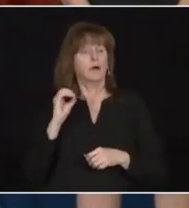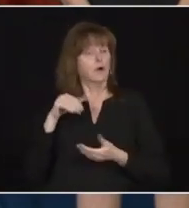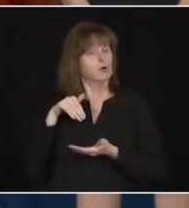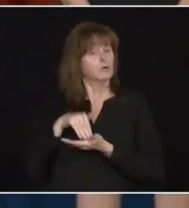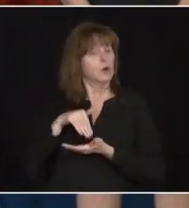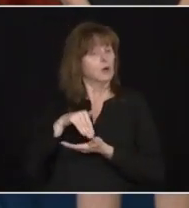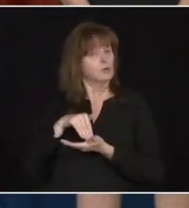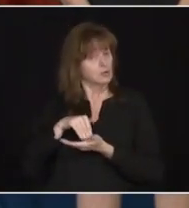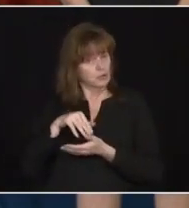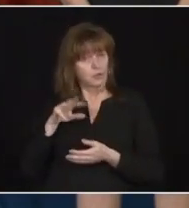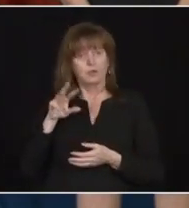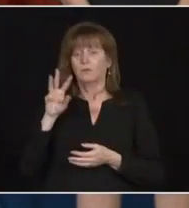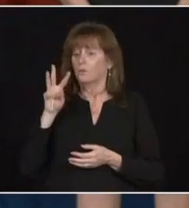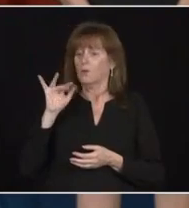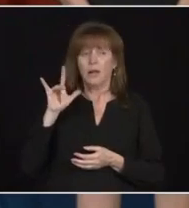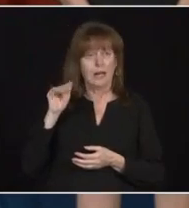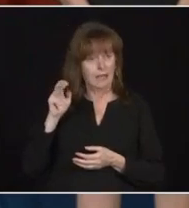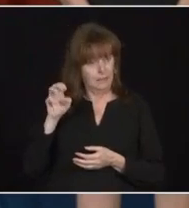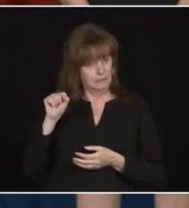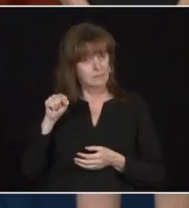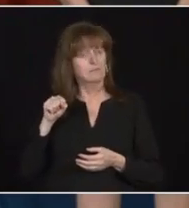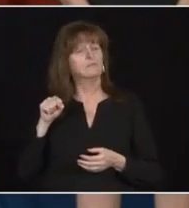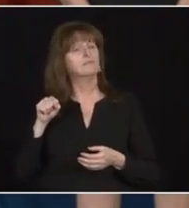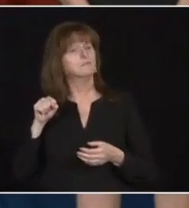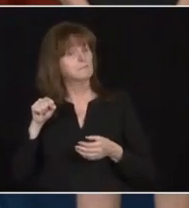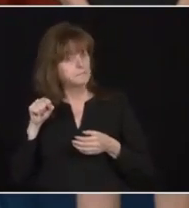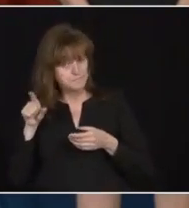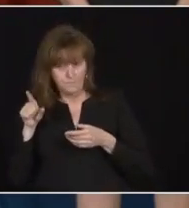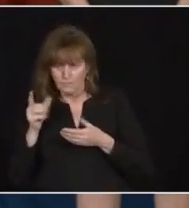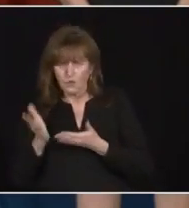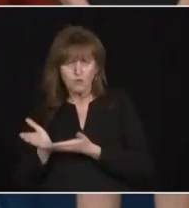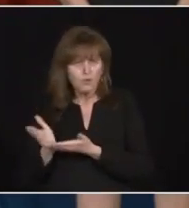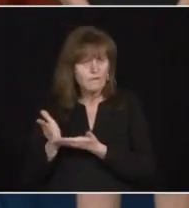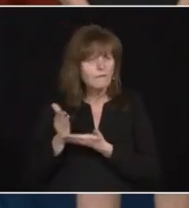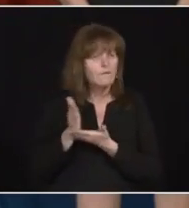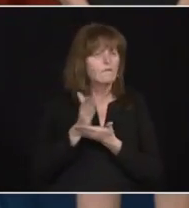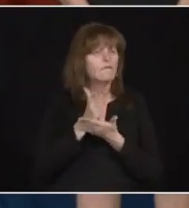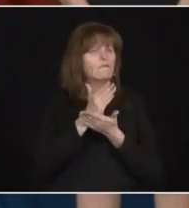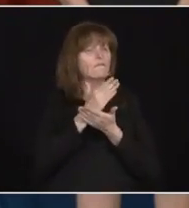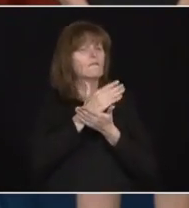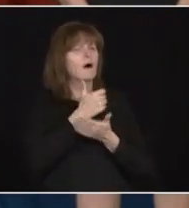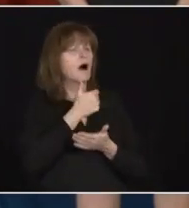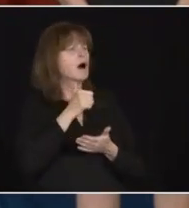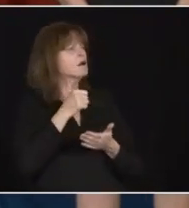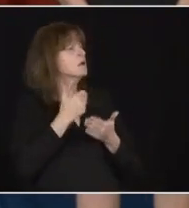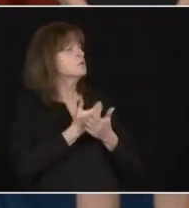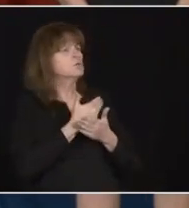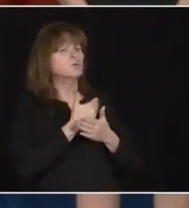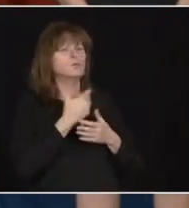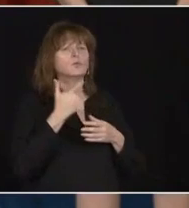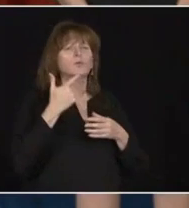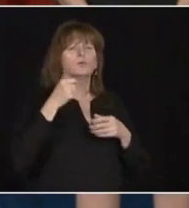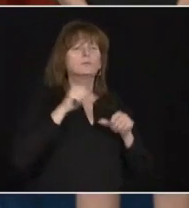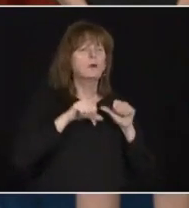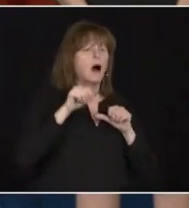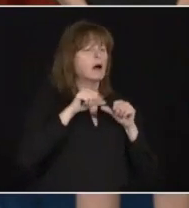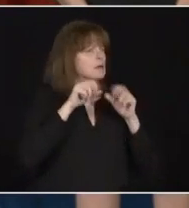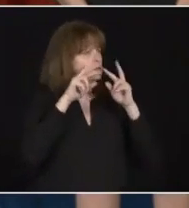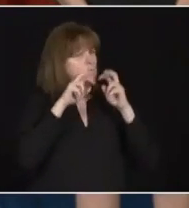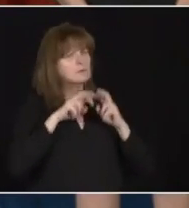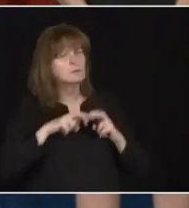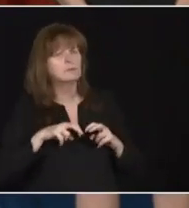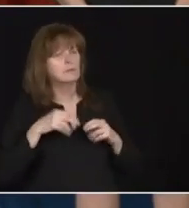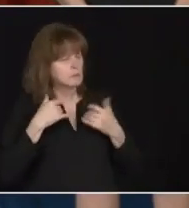And so this is something that that will be ongoing in terms of understanding the spread of COVID-19.